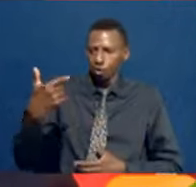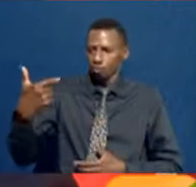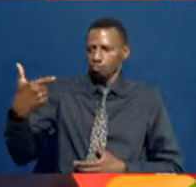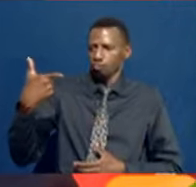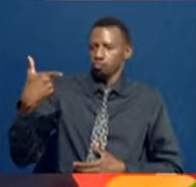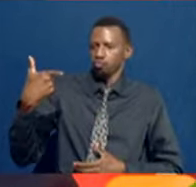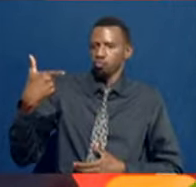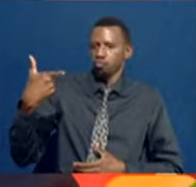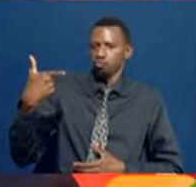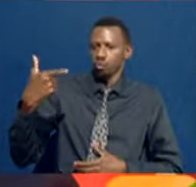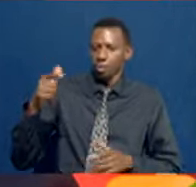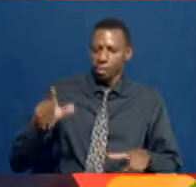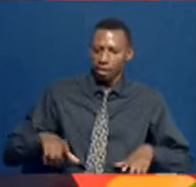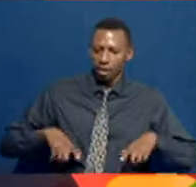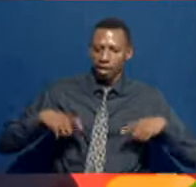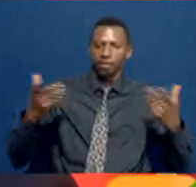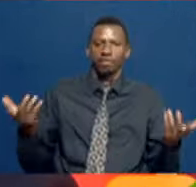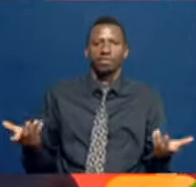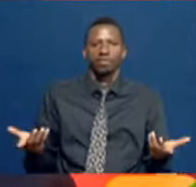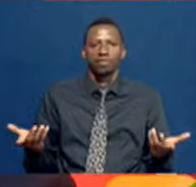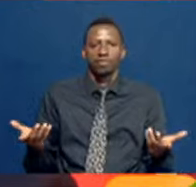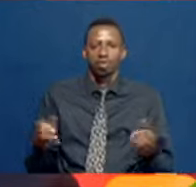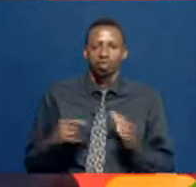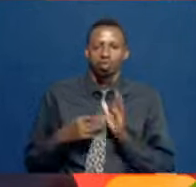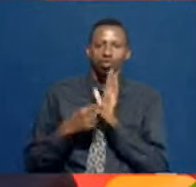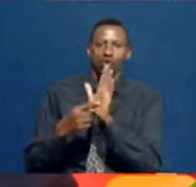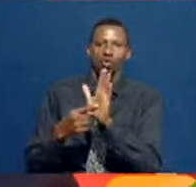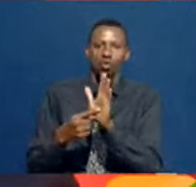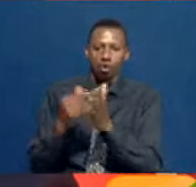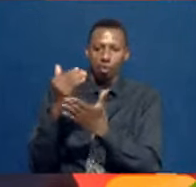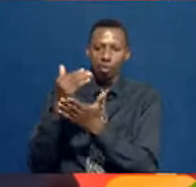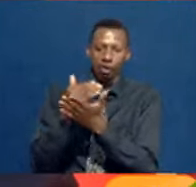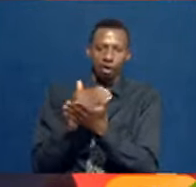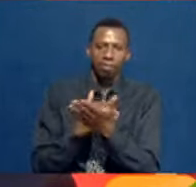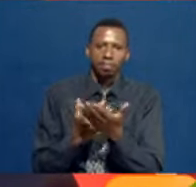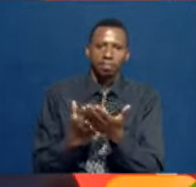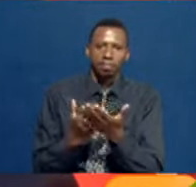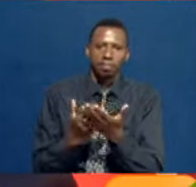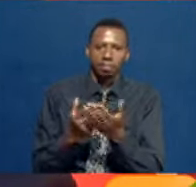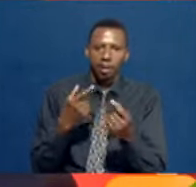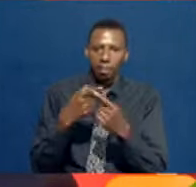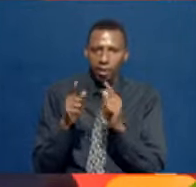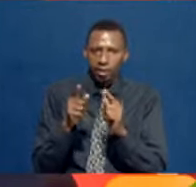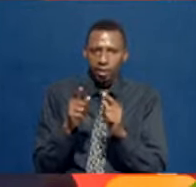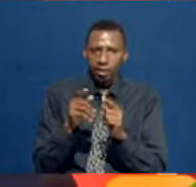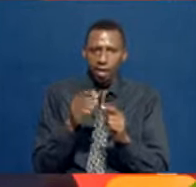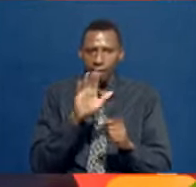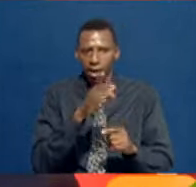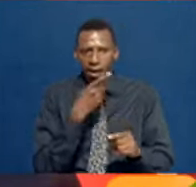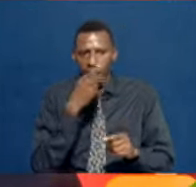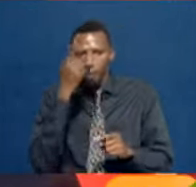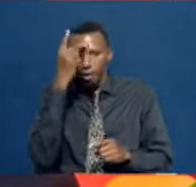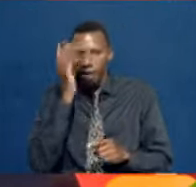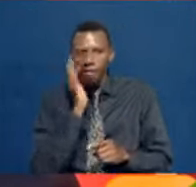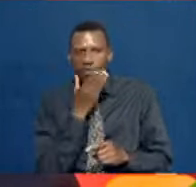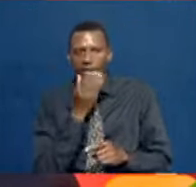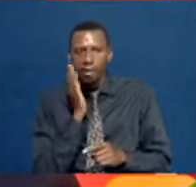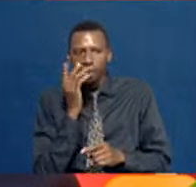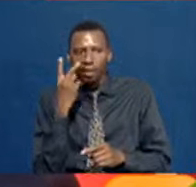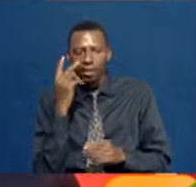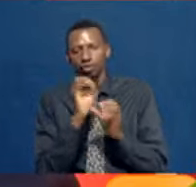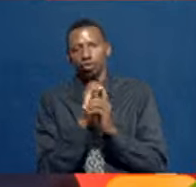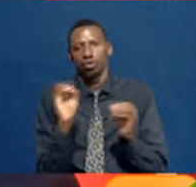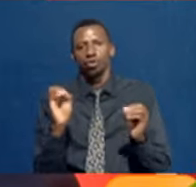live feature and doing live program behind the parents' back. What we have